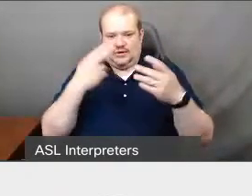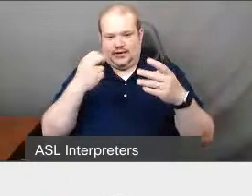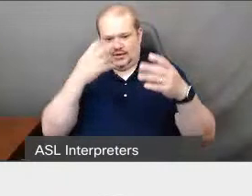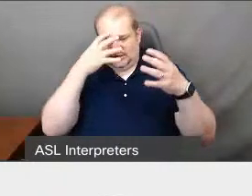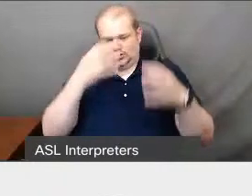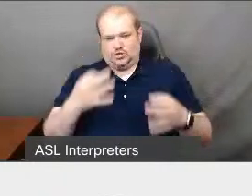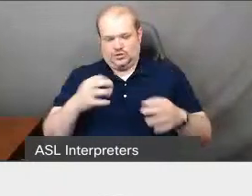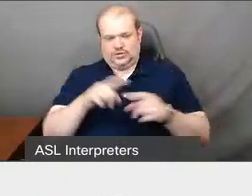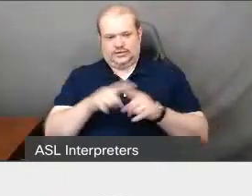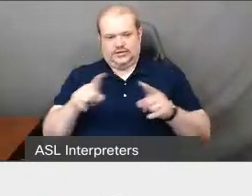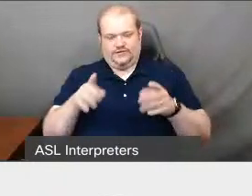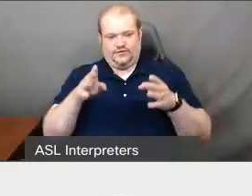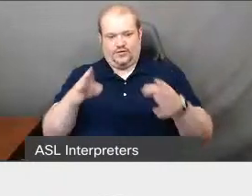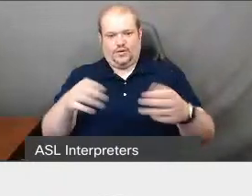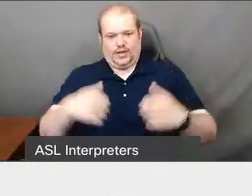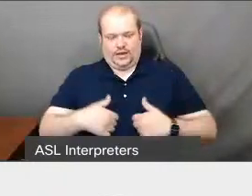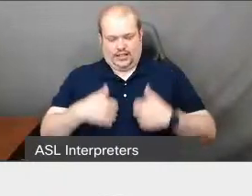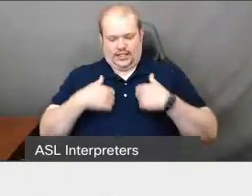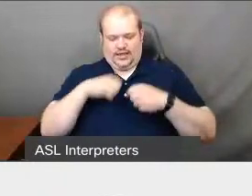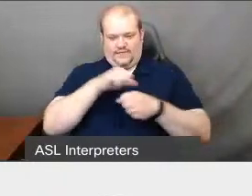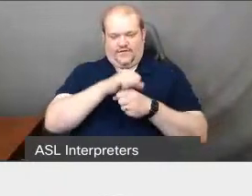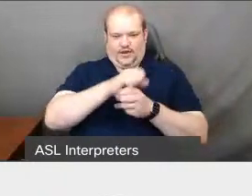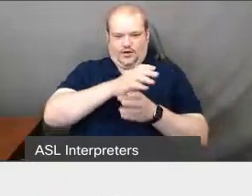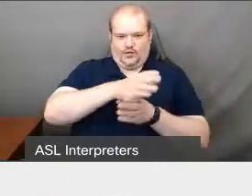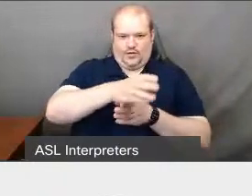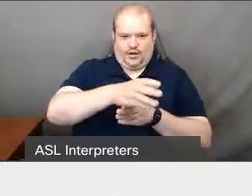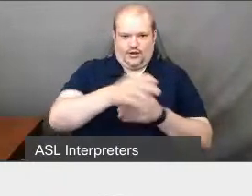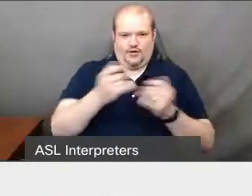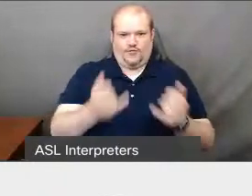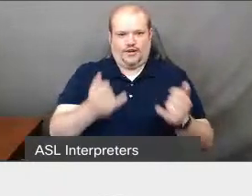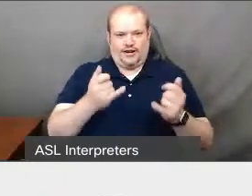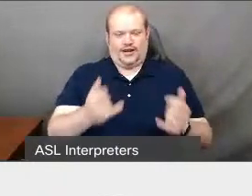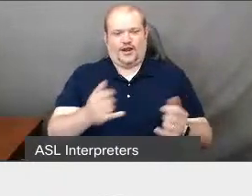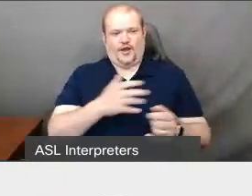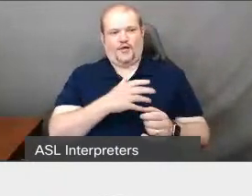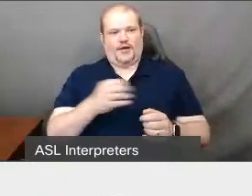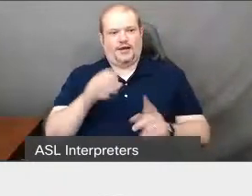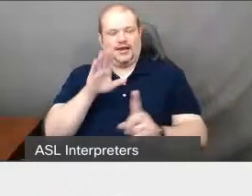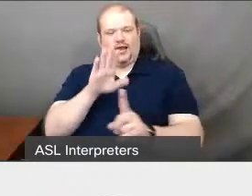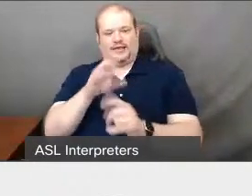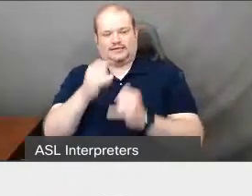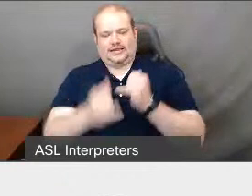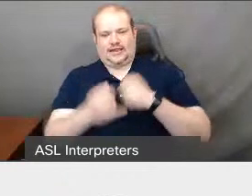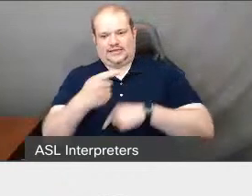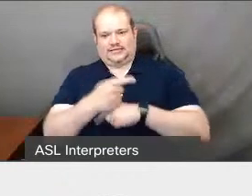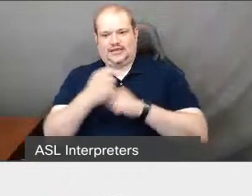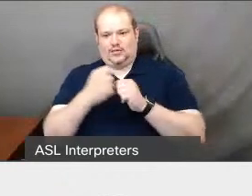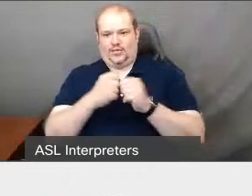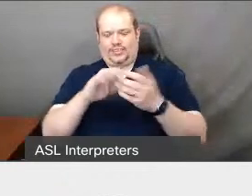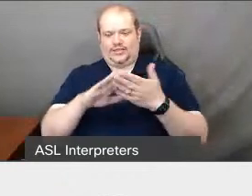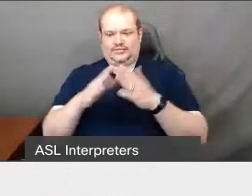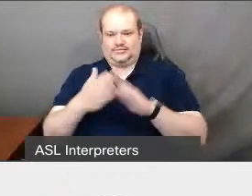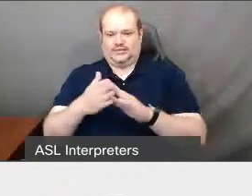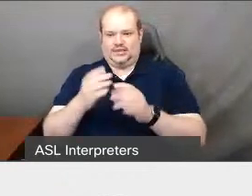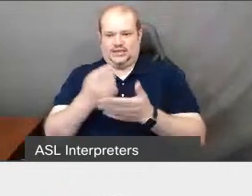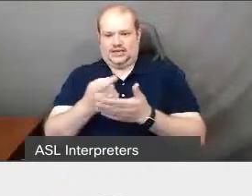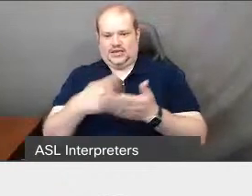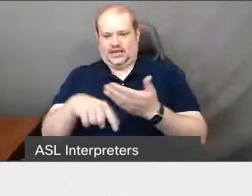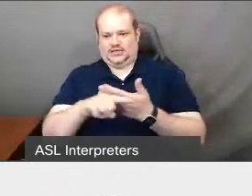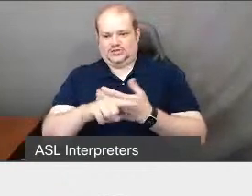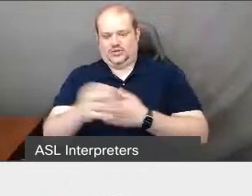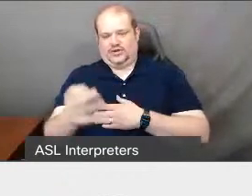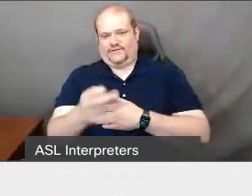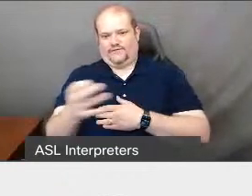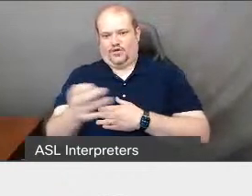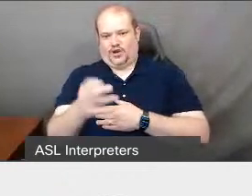go a different path in his life and career at this time. His last day with the city will be next Friday,